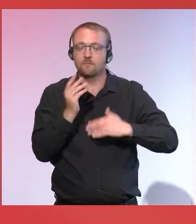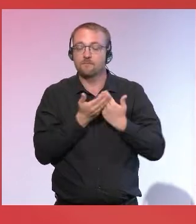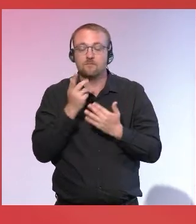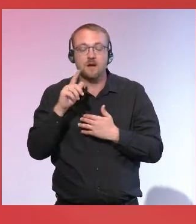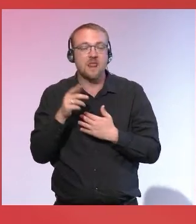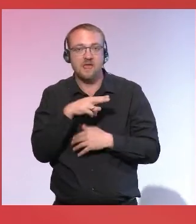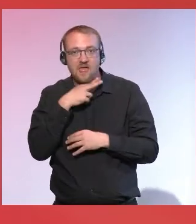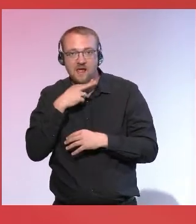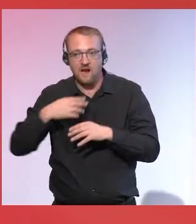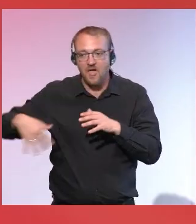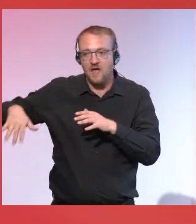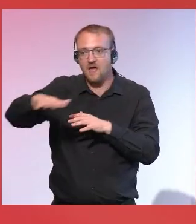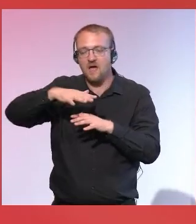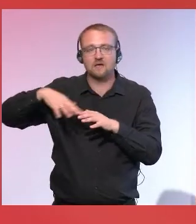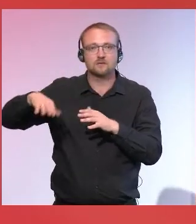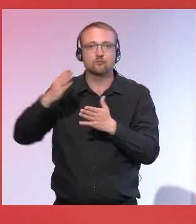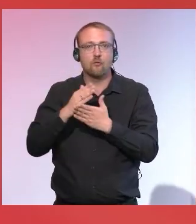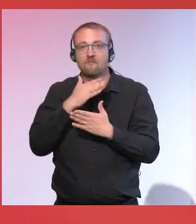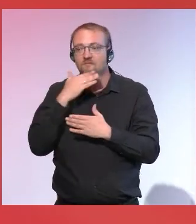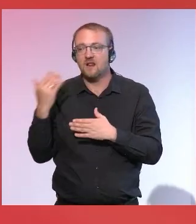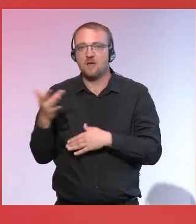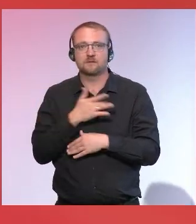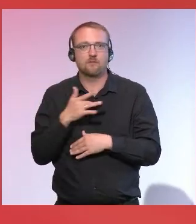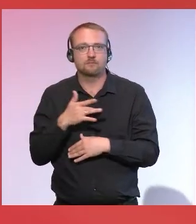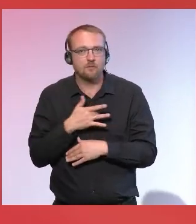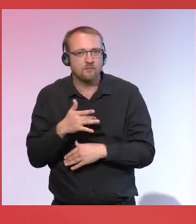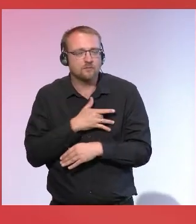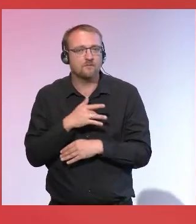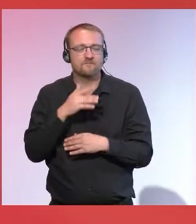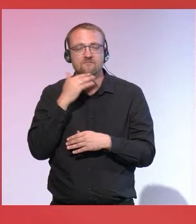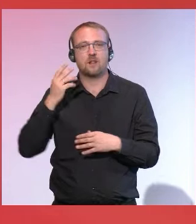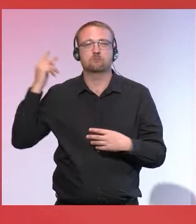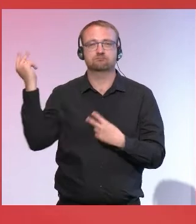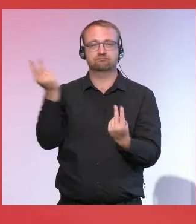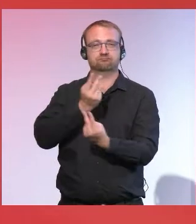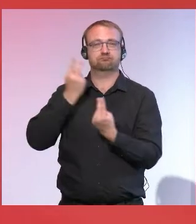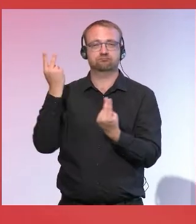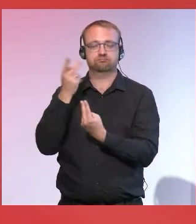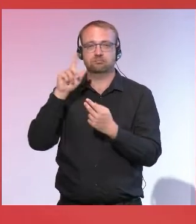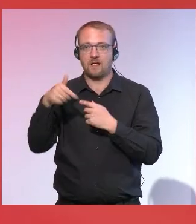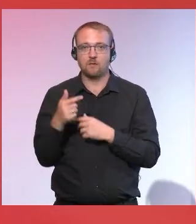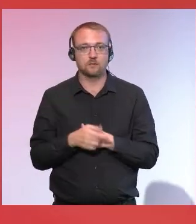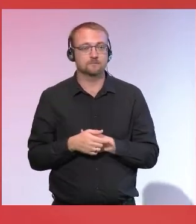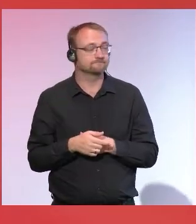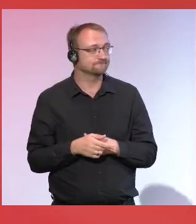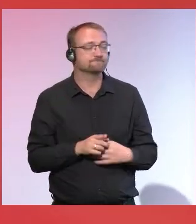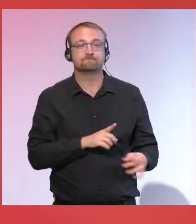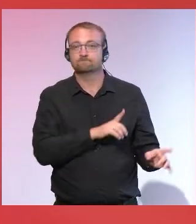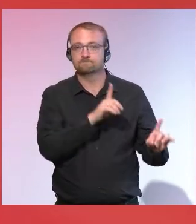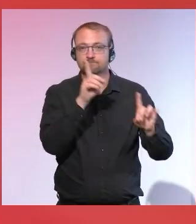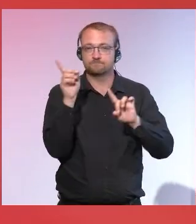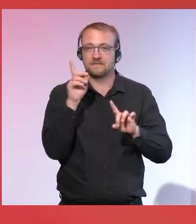by the storms, sea storms. And as you see on this graph, on the right-hand side, that is a sea level rise